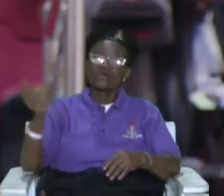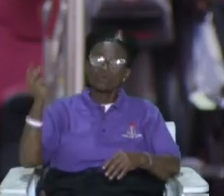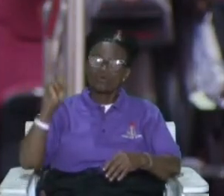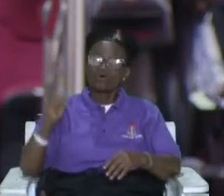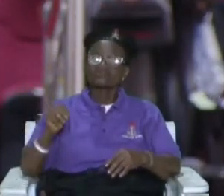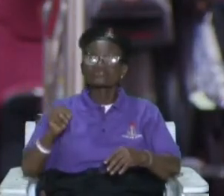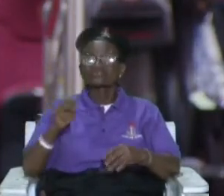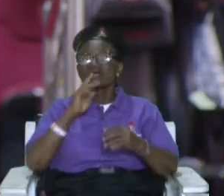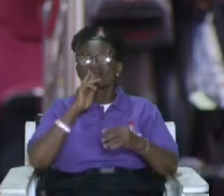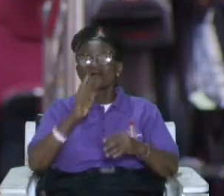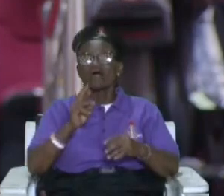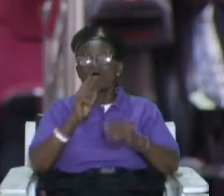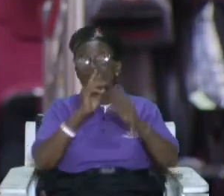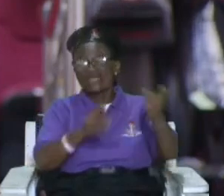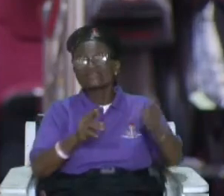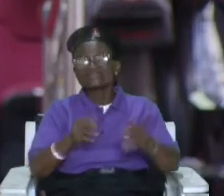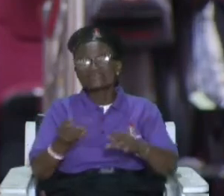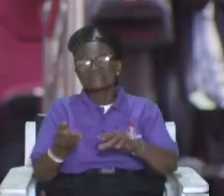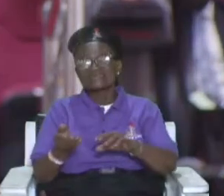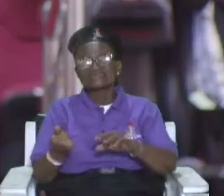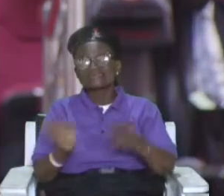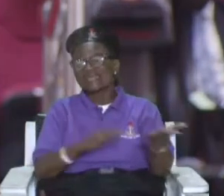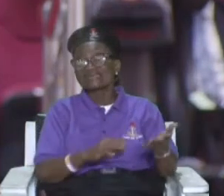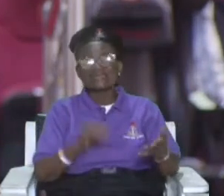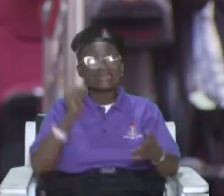His flesh was already rotting.